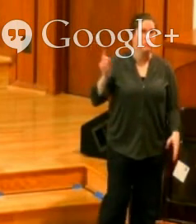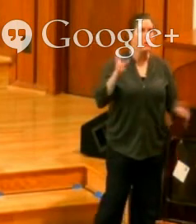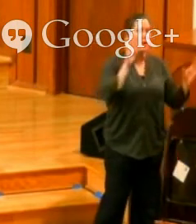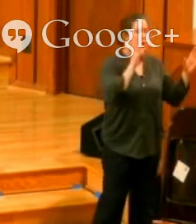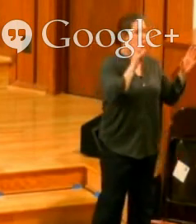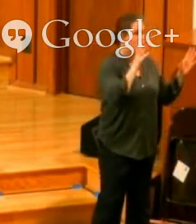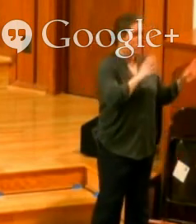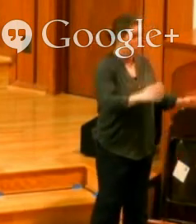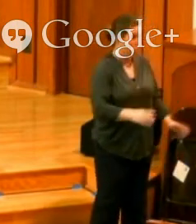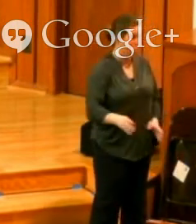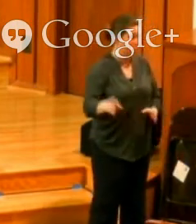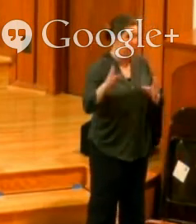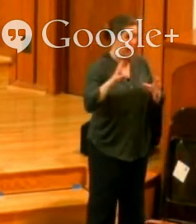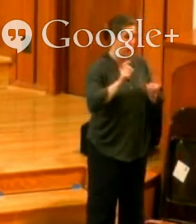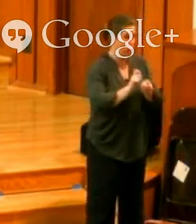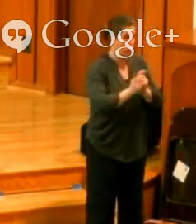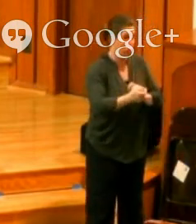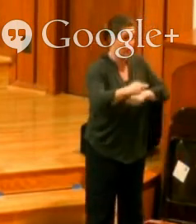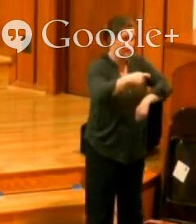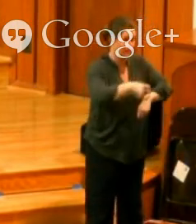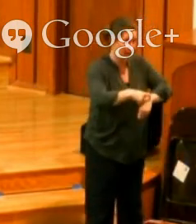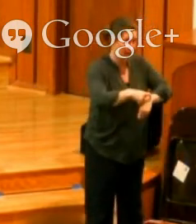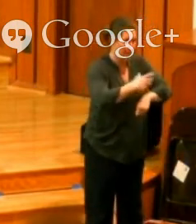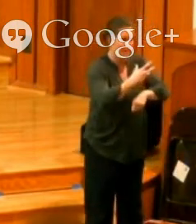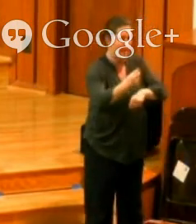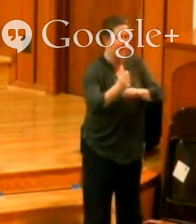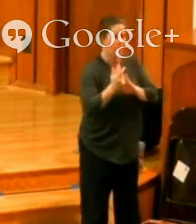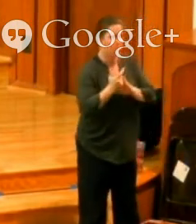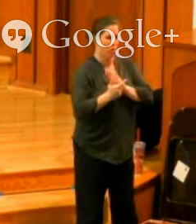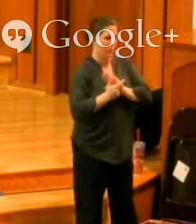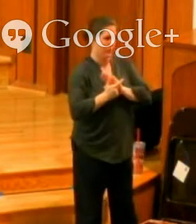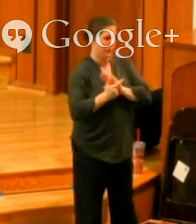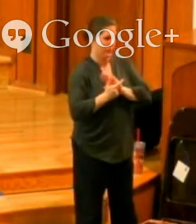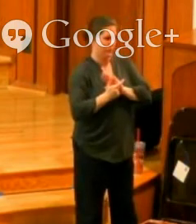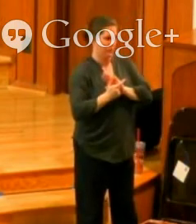times and what? Law.